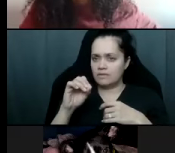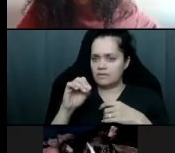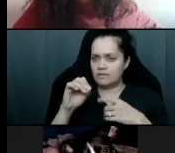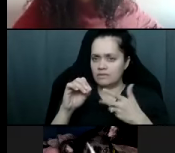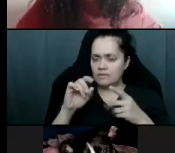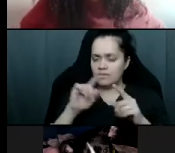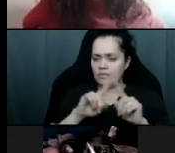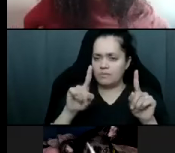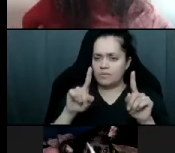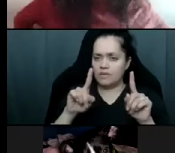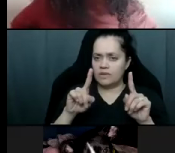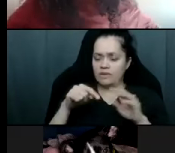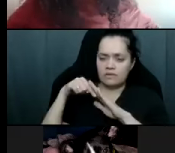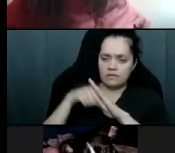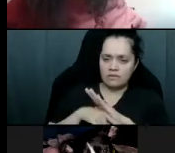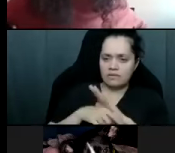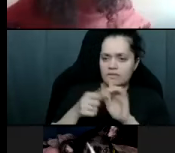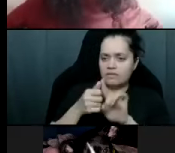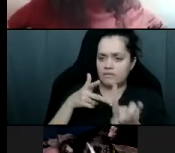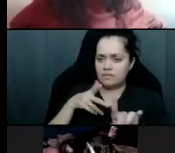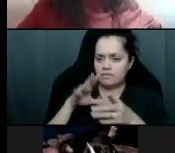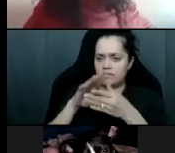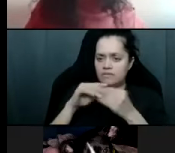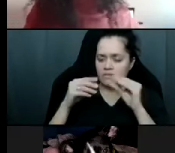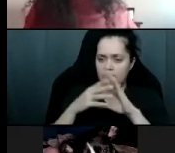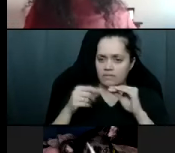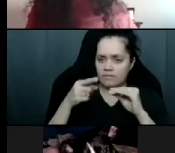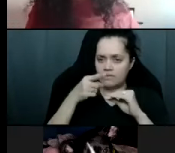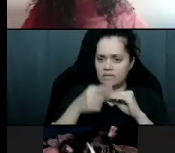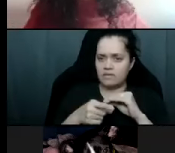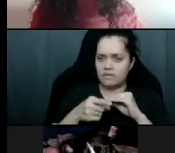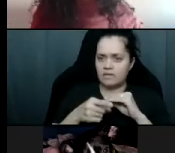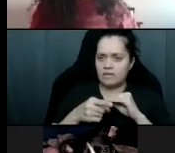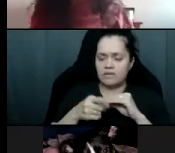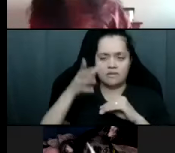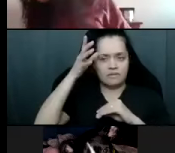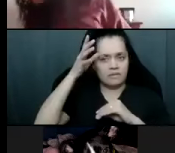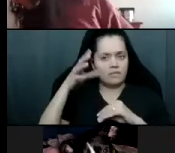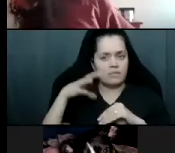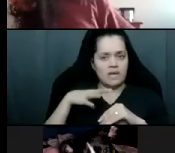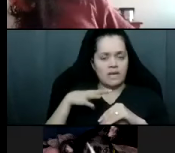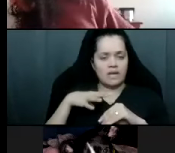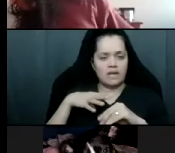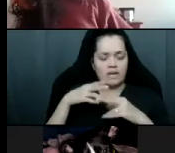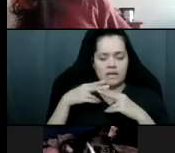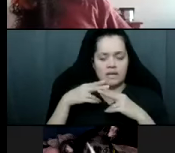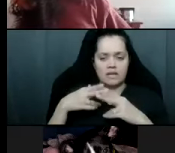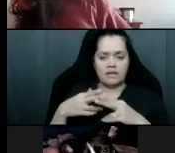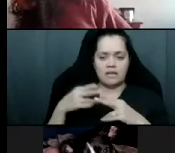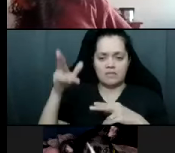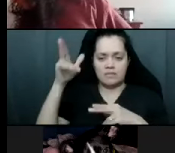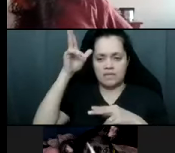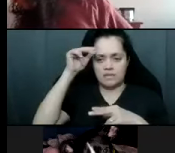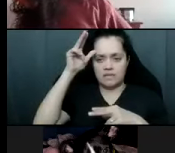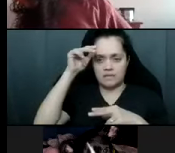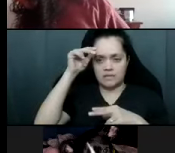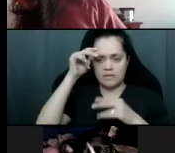But the further story here is that a man named his horse